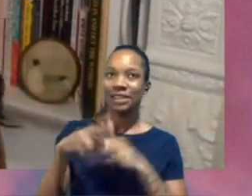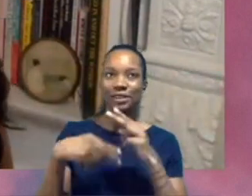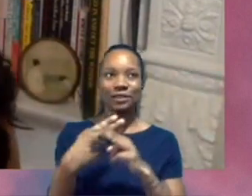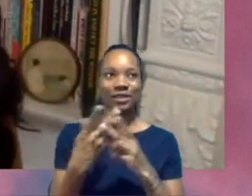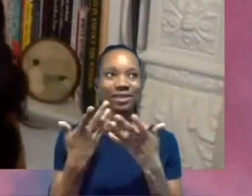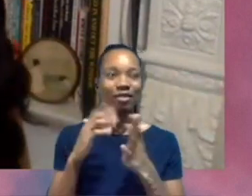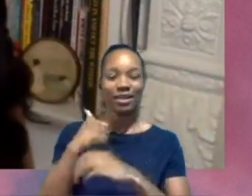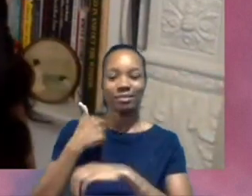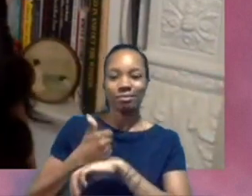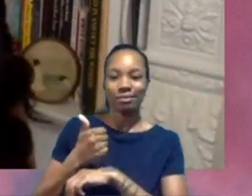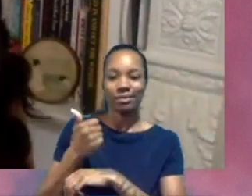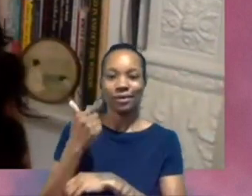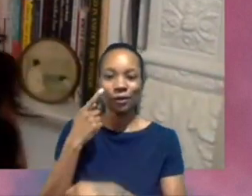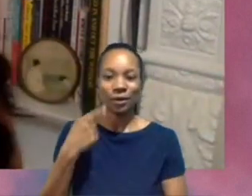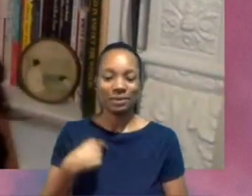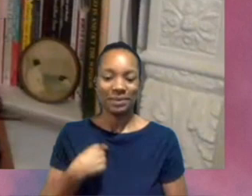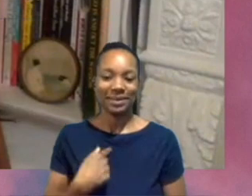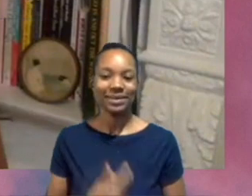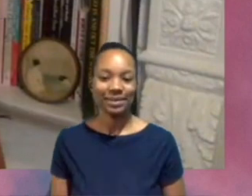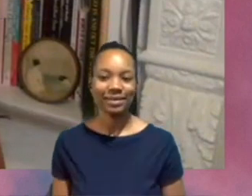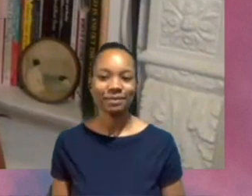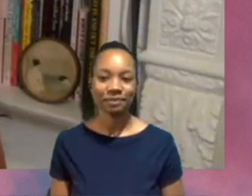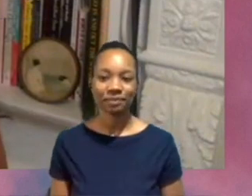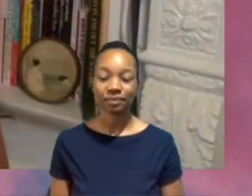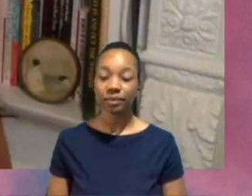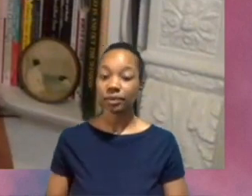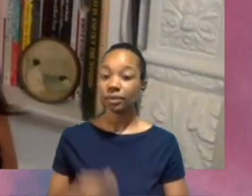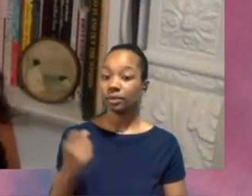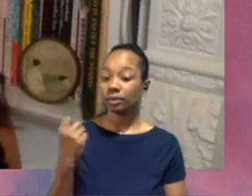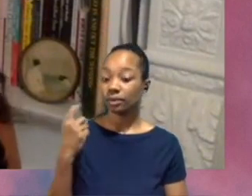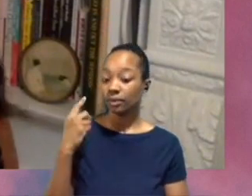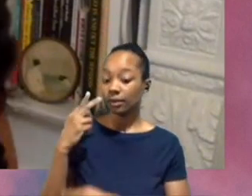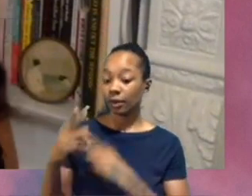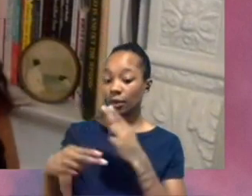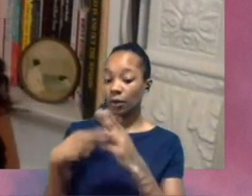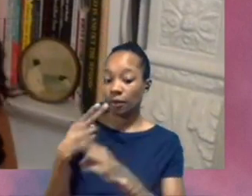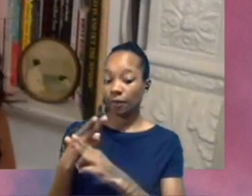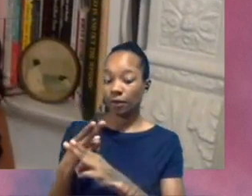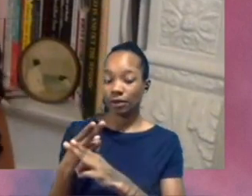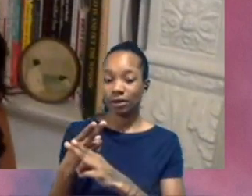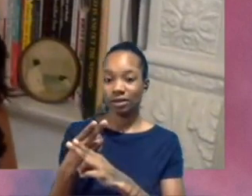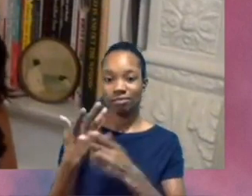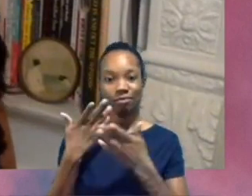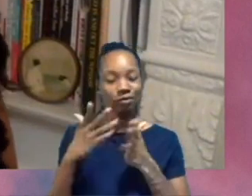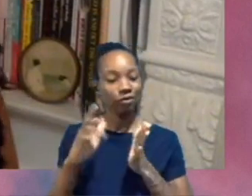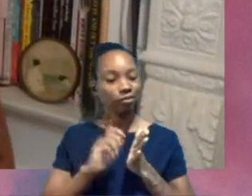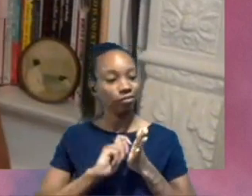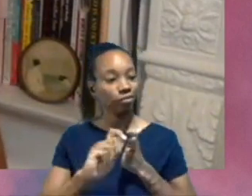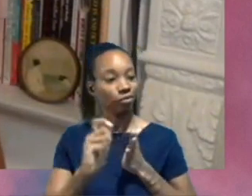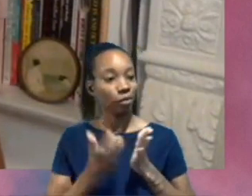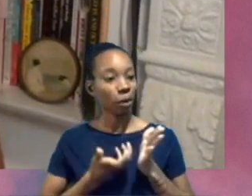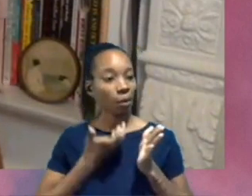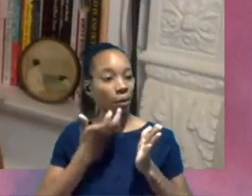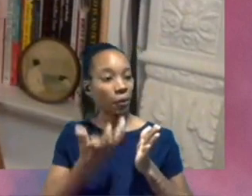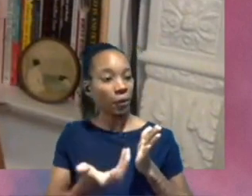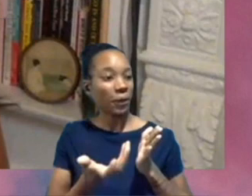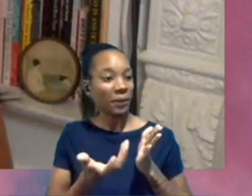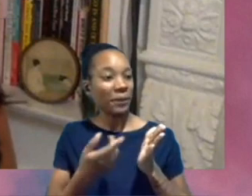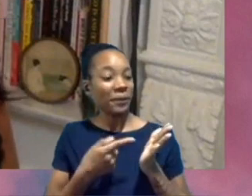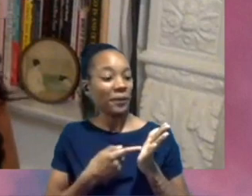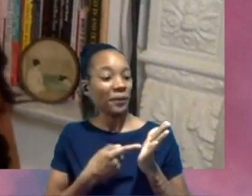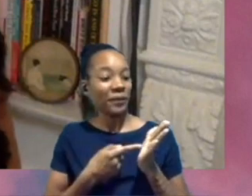me. The universe has already written the poem that you were planning on